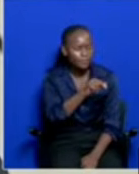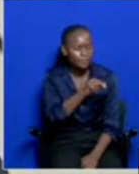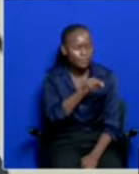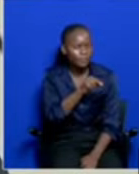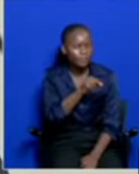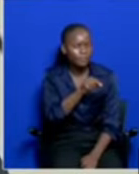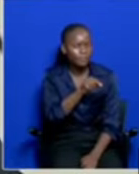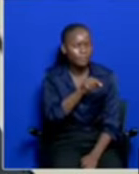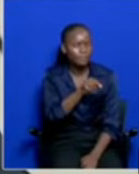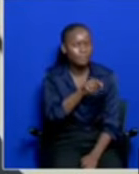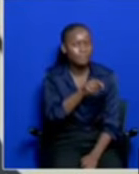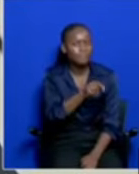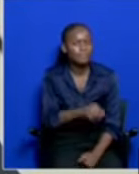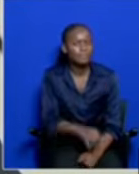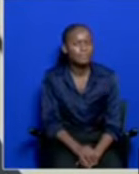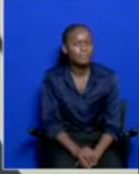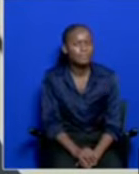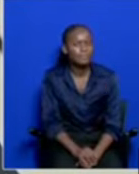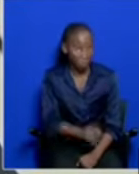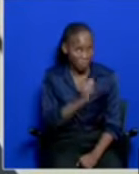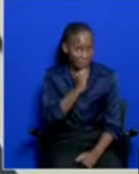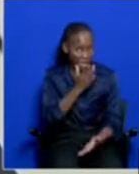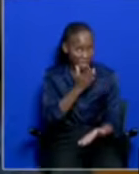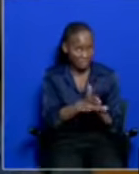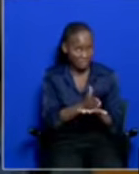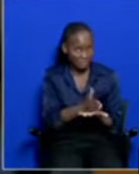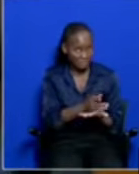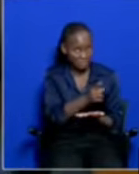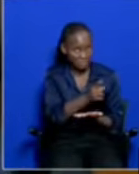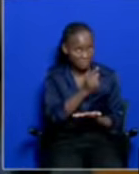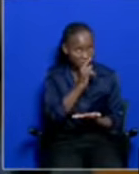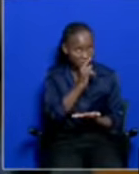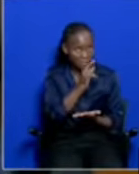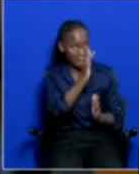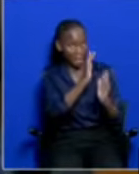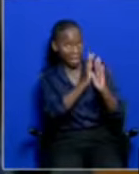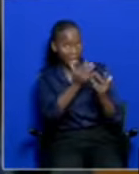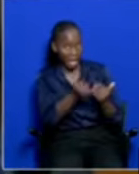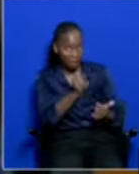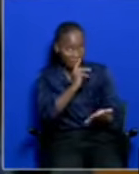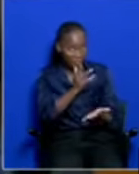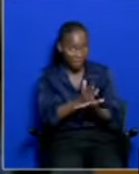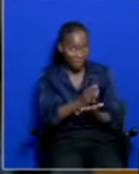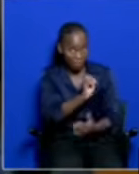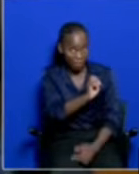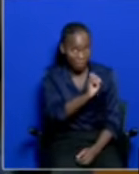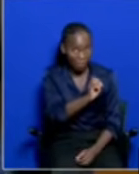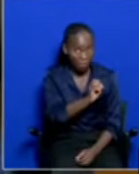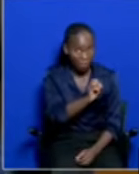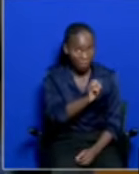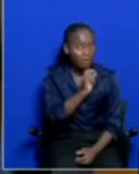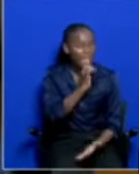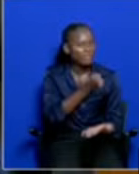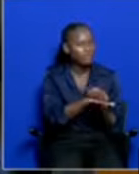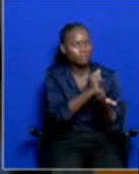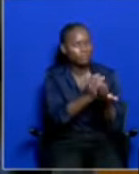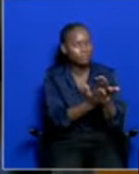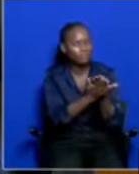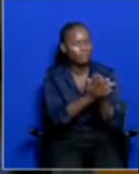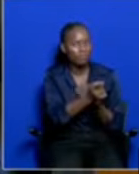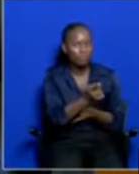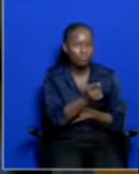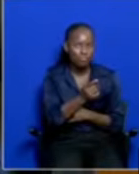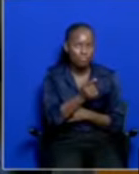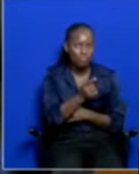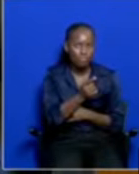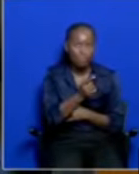have facts to back up what you say? That is, that Officer Stores made copies